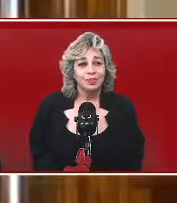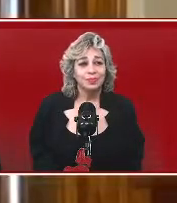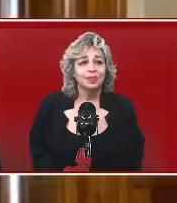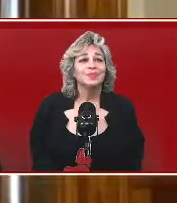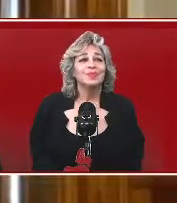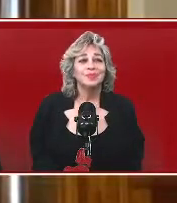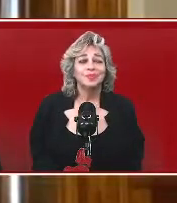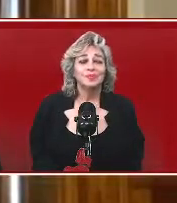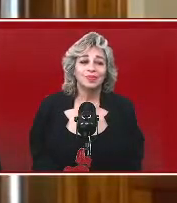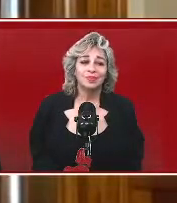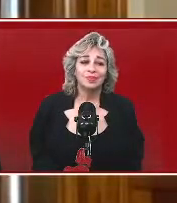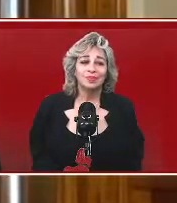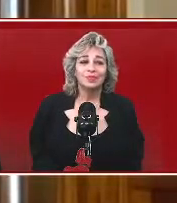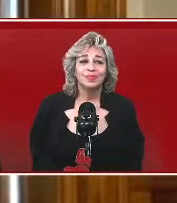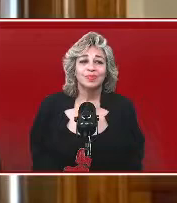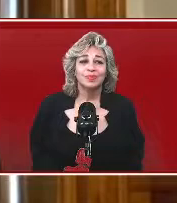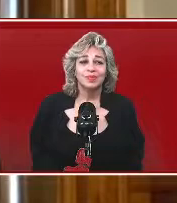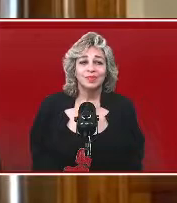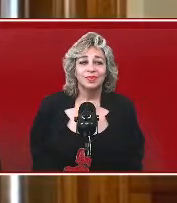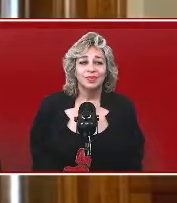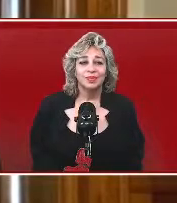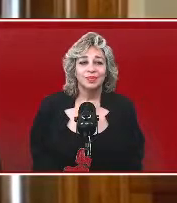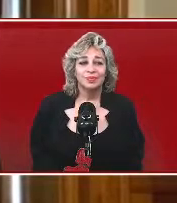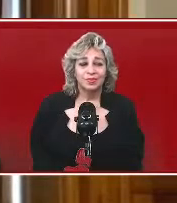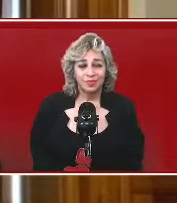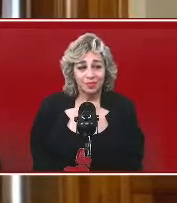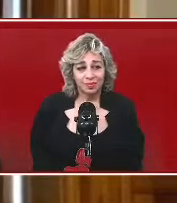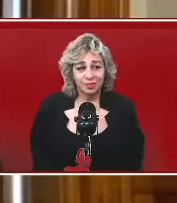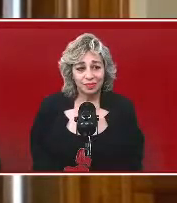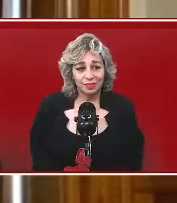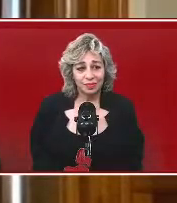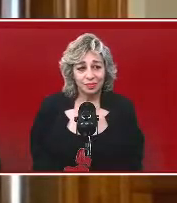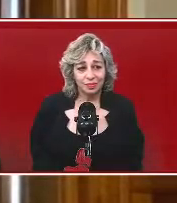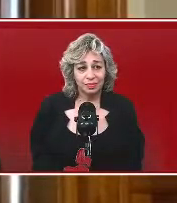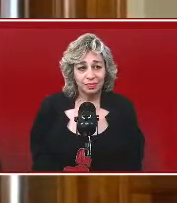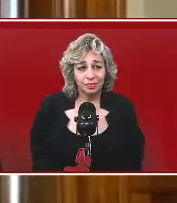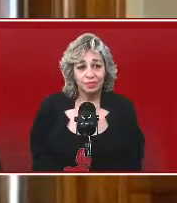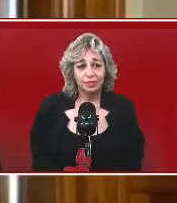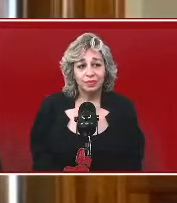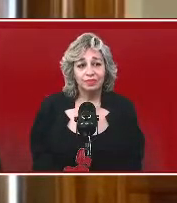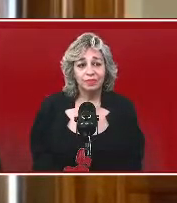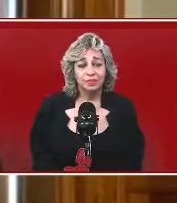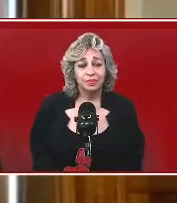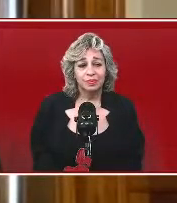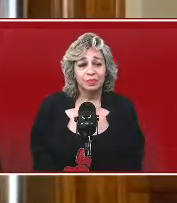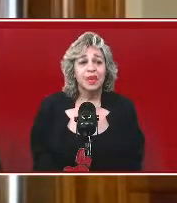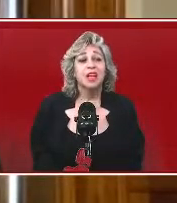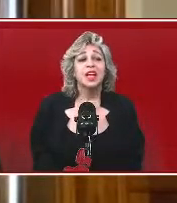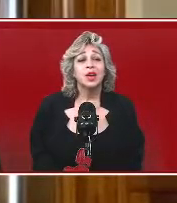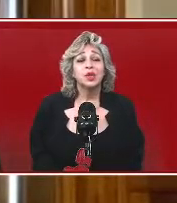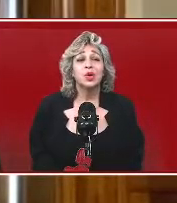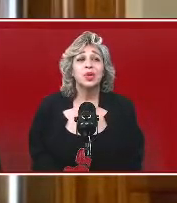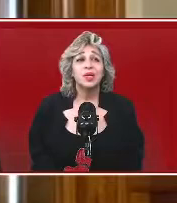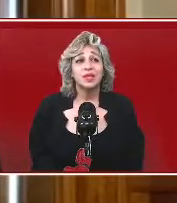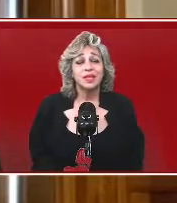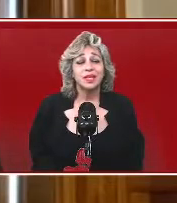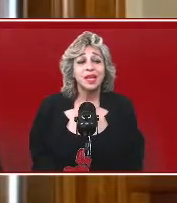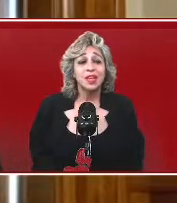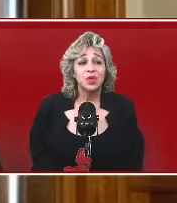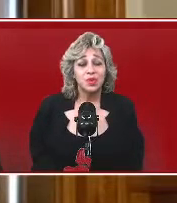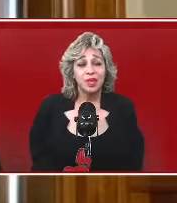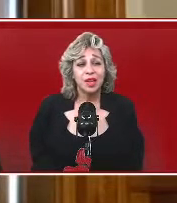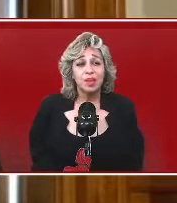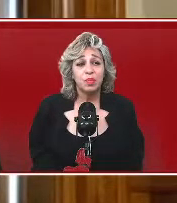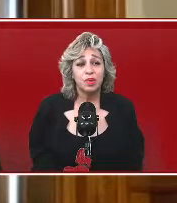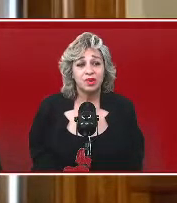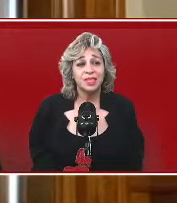Vamos a seguir con la construcción del aeropuerto de Santa Lucía. And we're going to